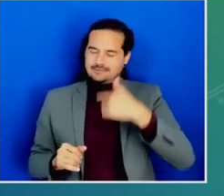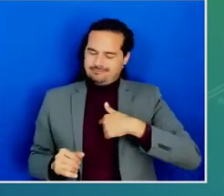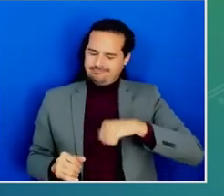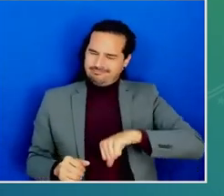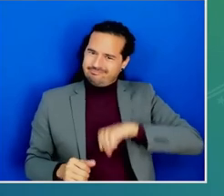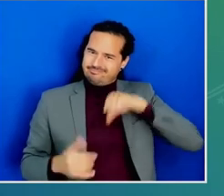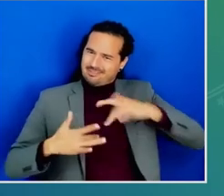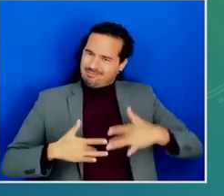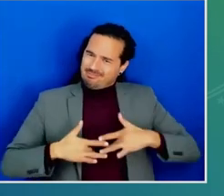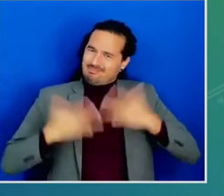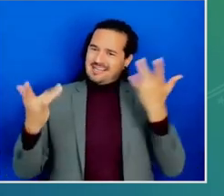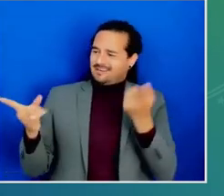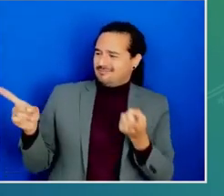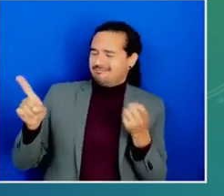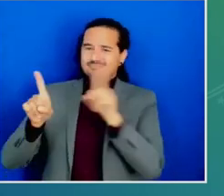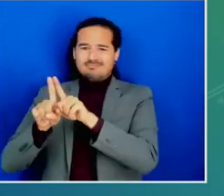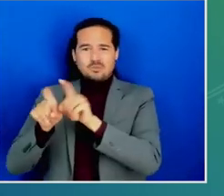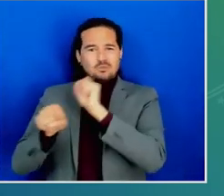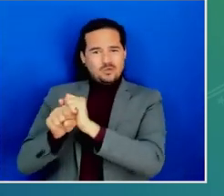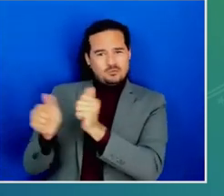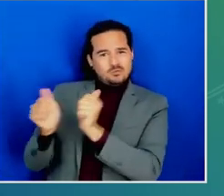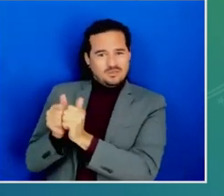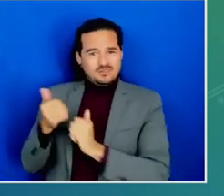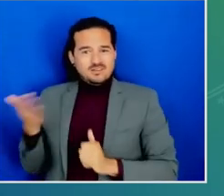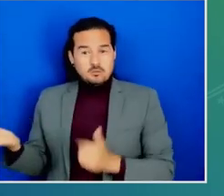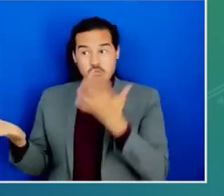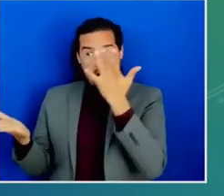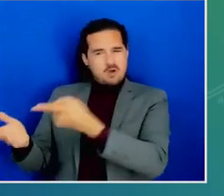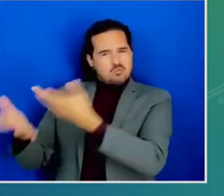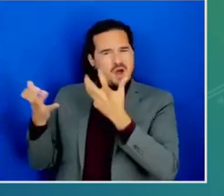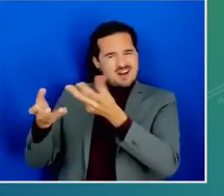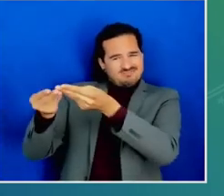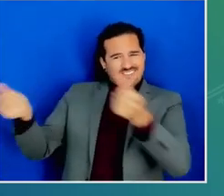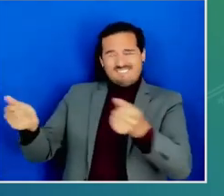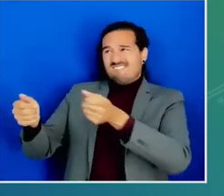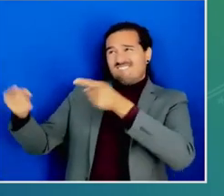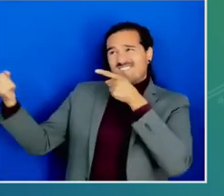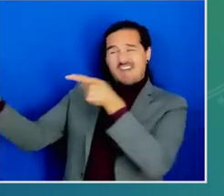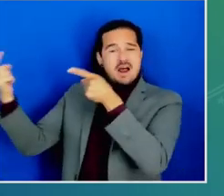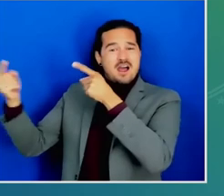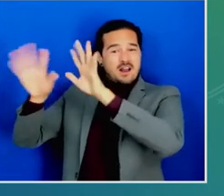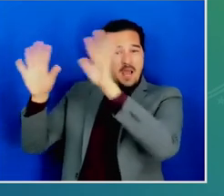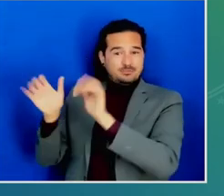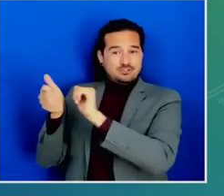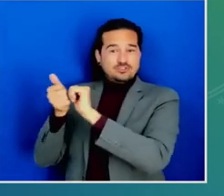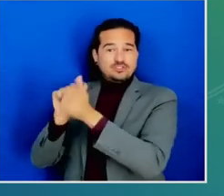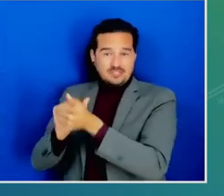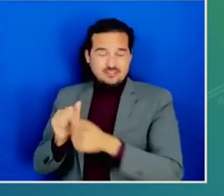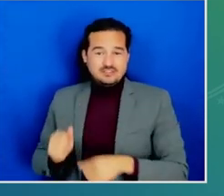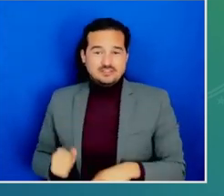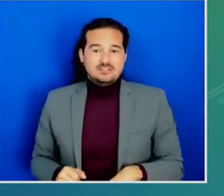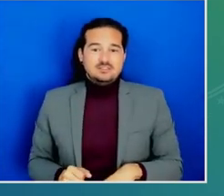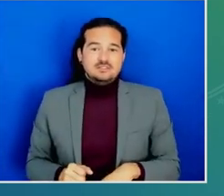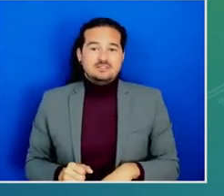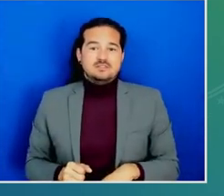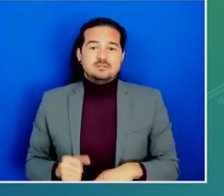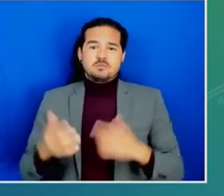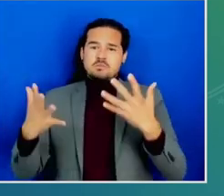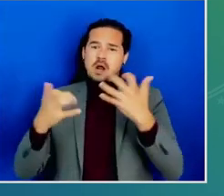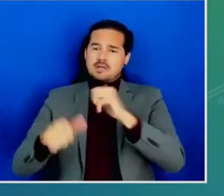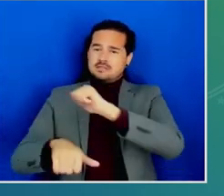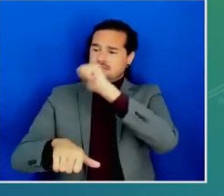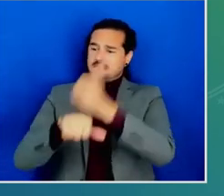ambitious climate plans in history, a plan to secure carbon pollution-free electricity by